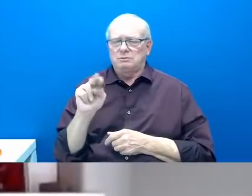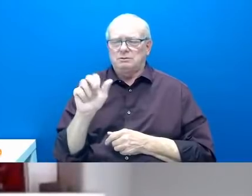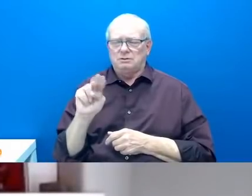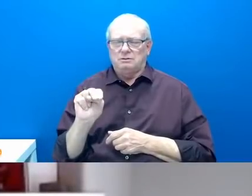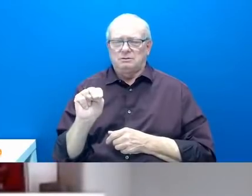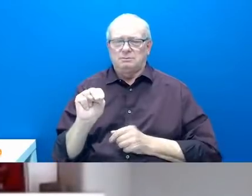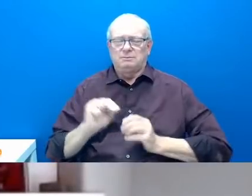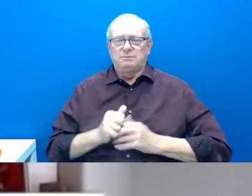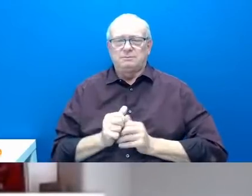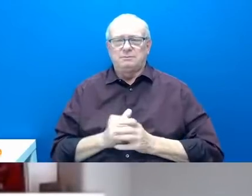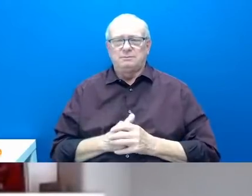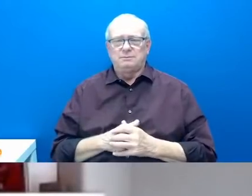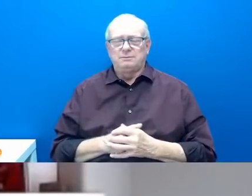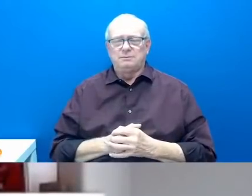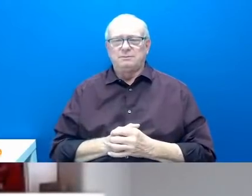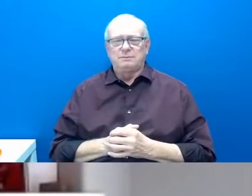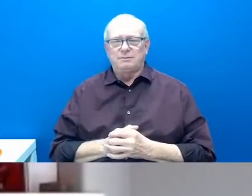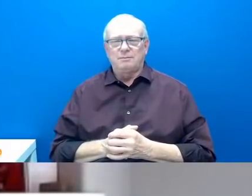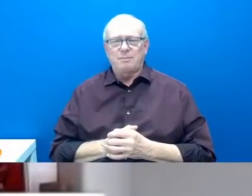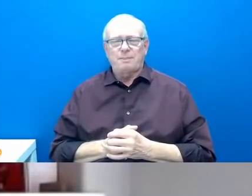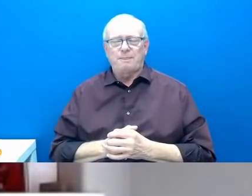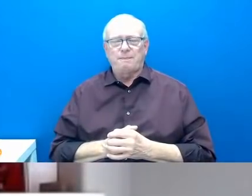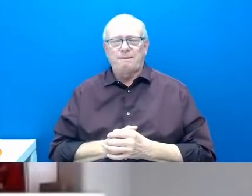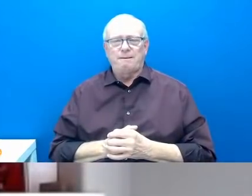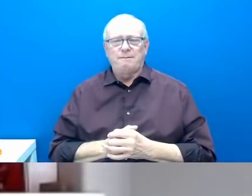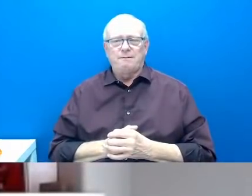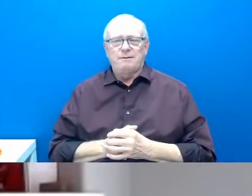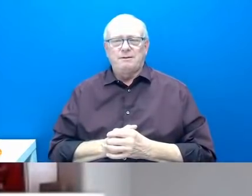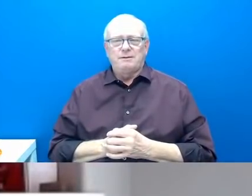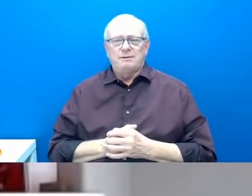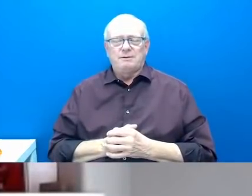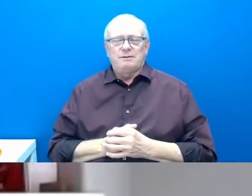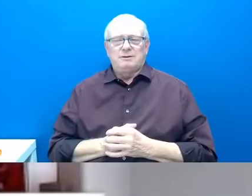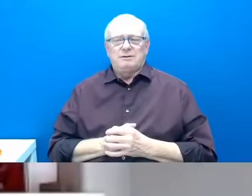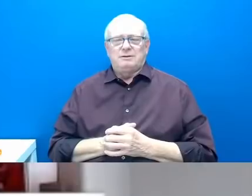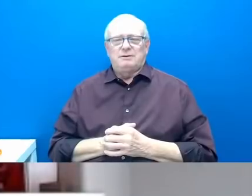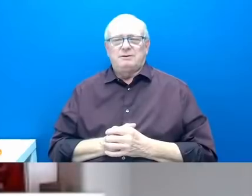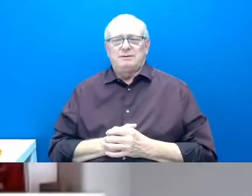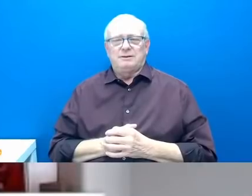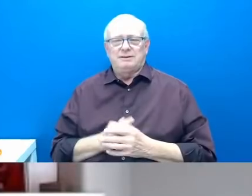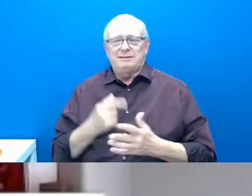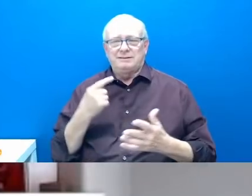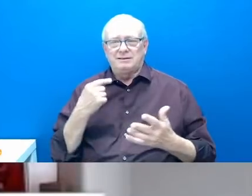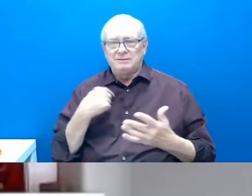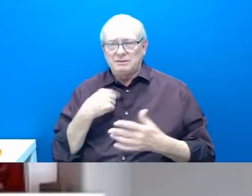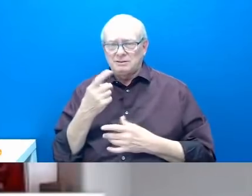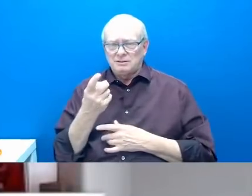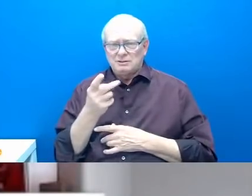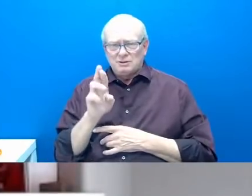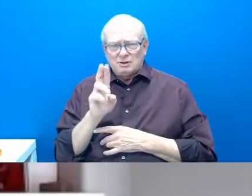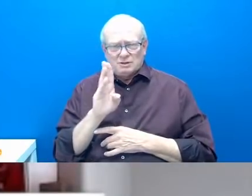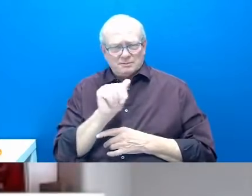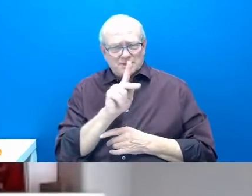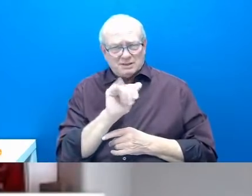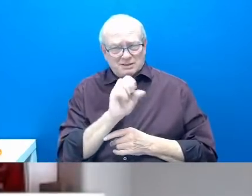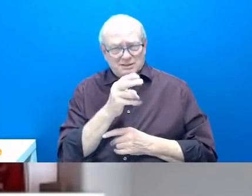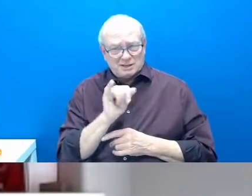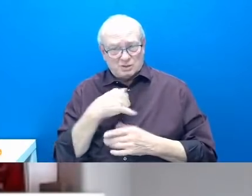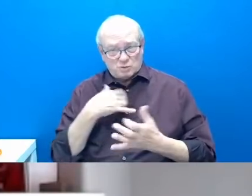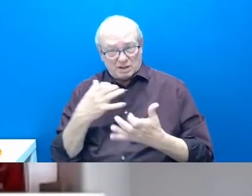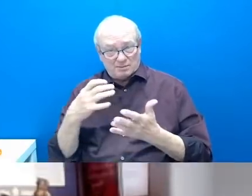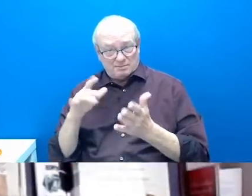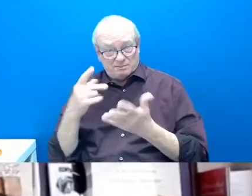Yeah, so, I think, just for Dr. Bakshi, do you want me to talk about transport